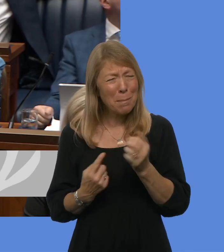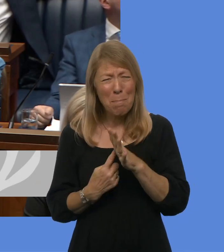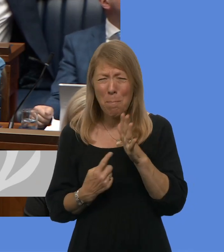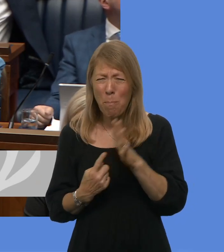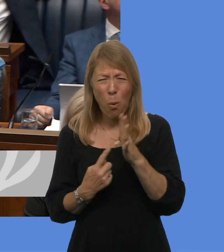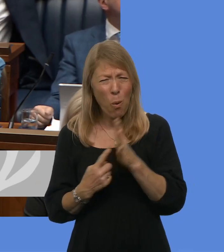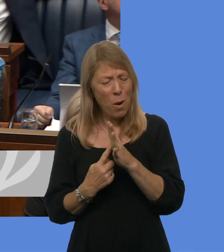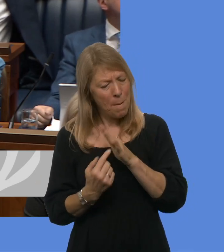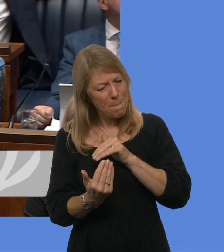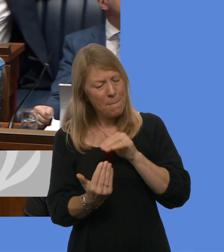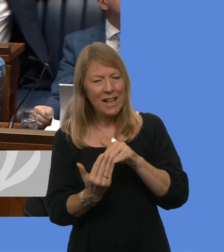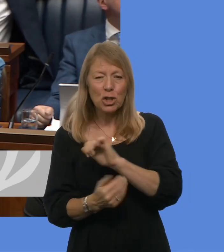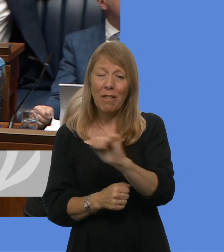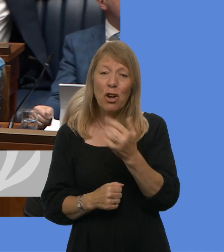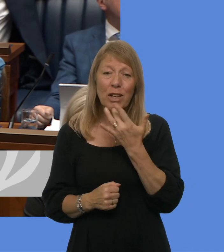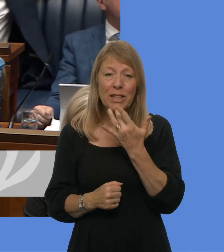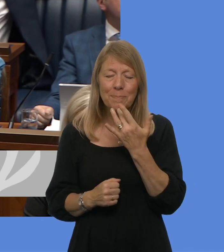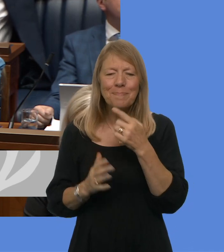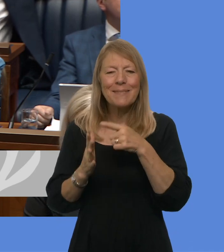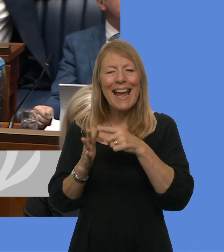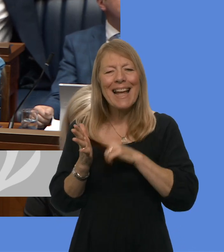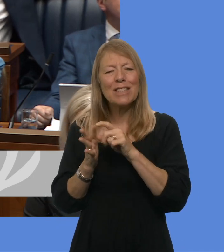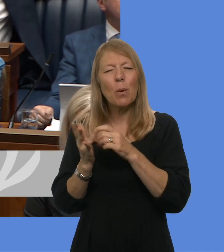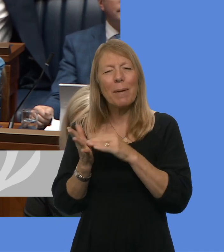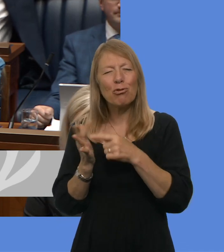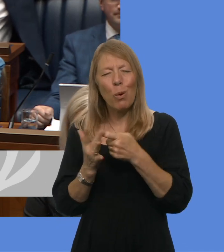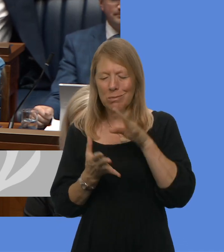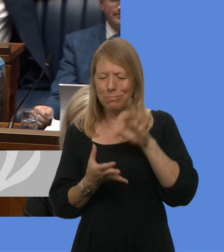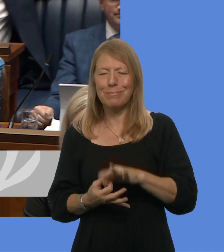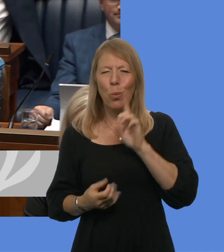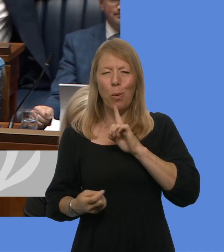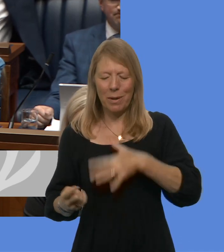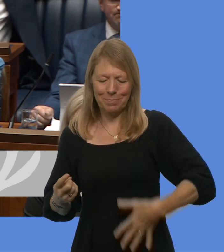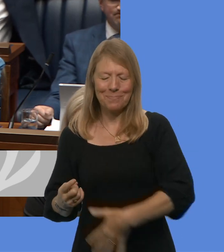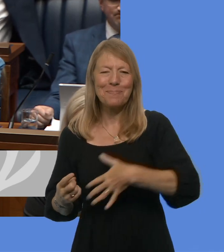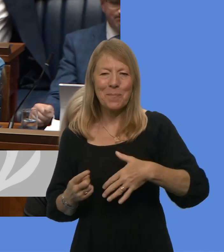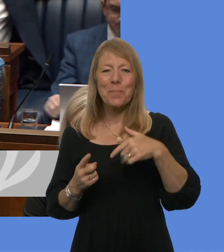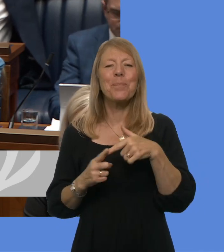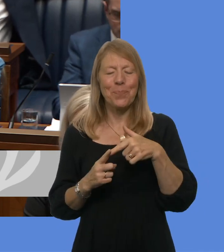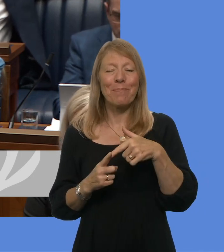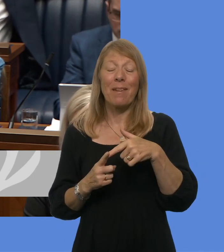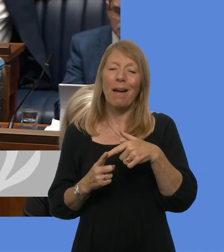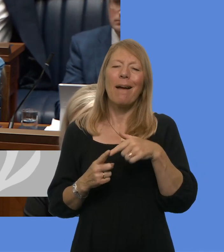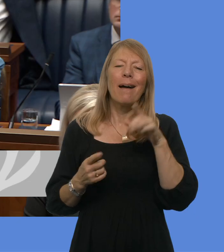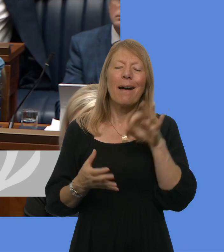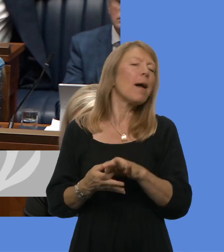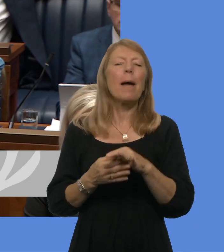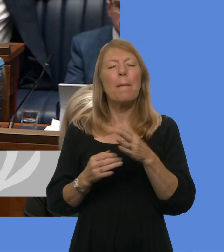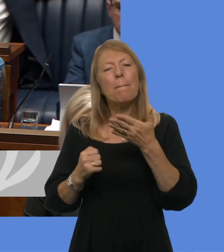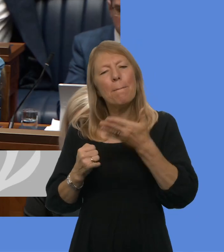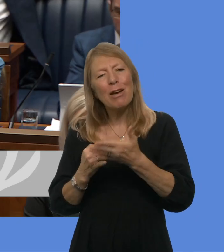manner. Endometriosis falls under the umbrella of period dignity, and from Key Stage 2, which is ages 8 to